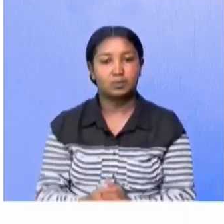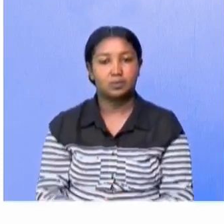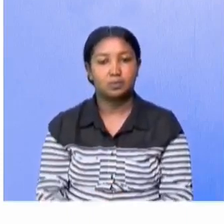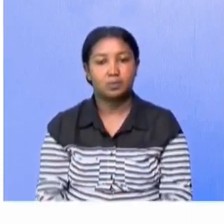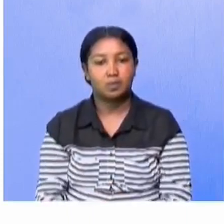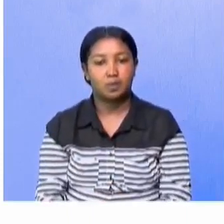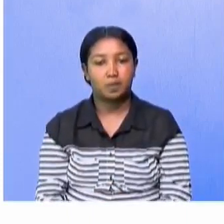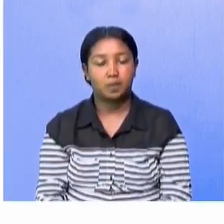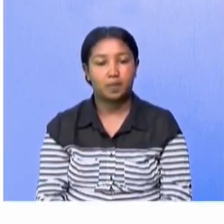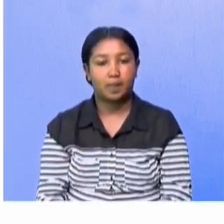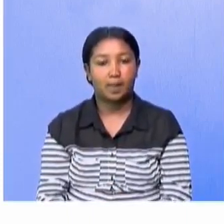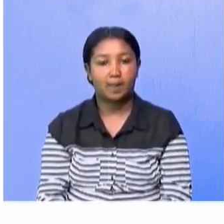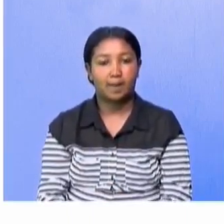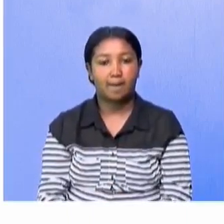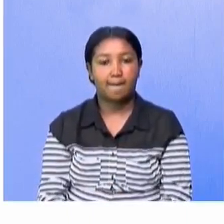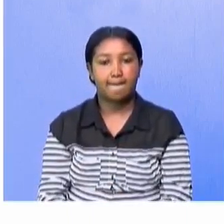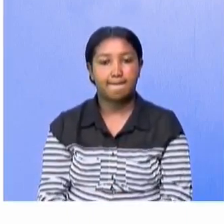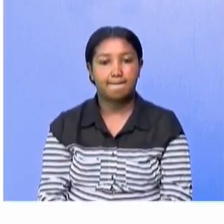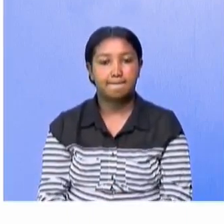To go.